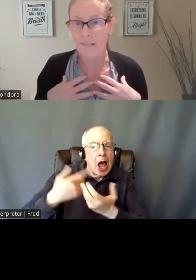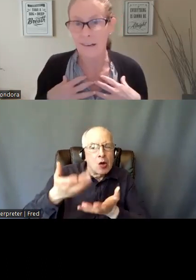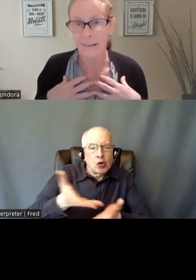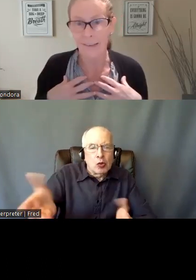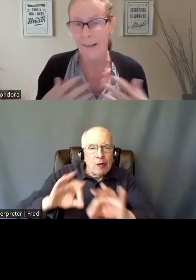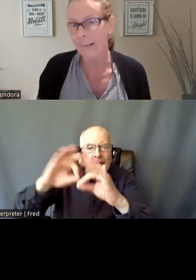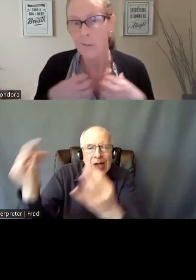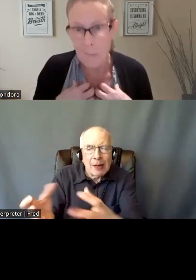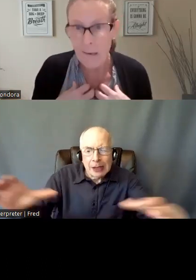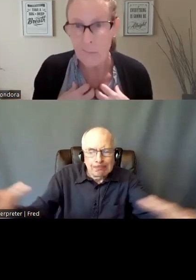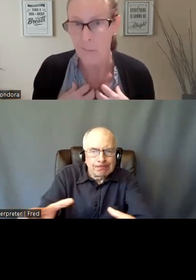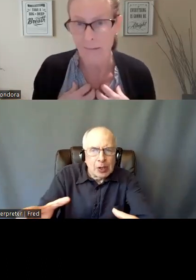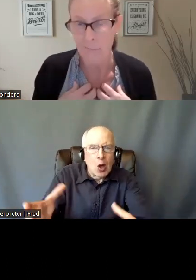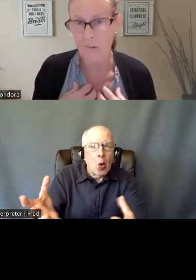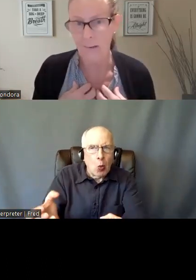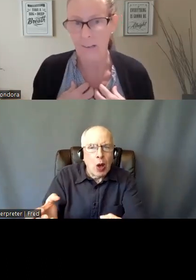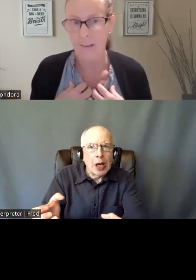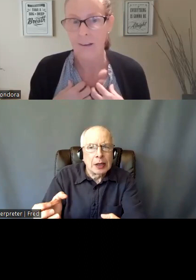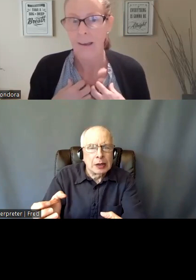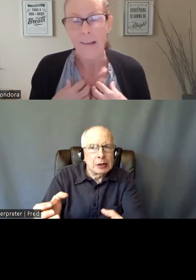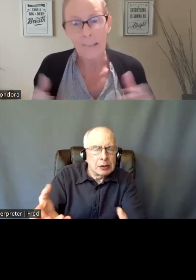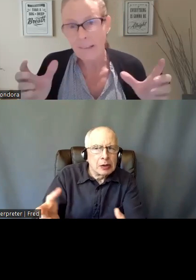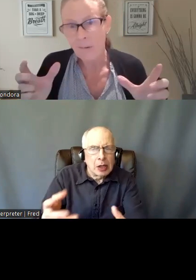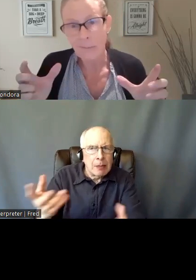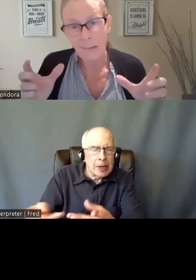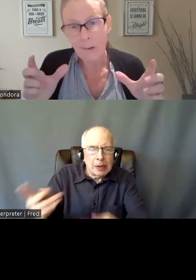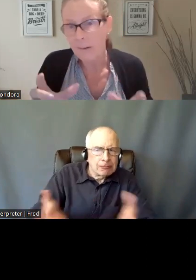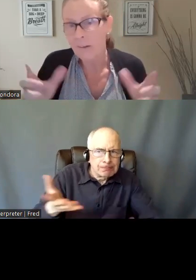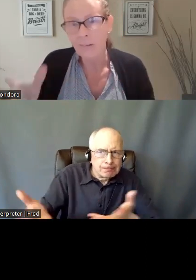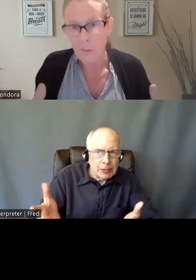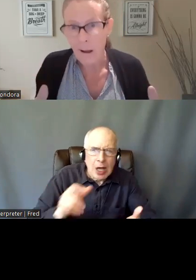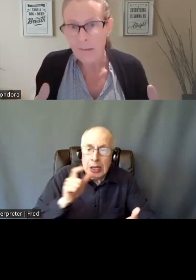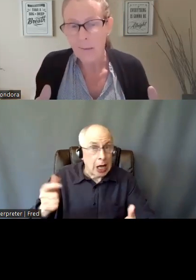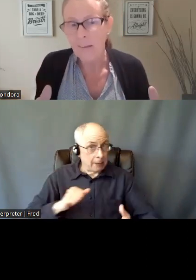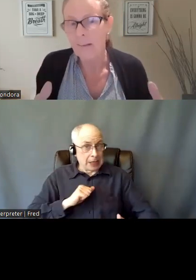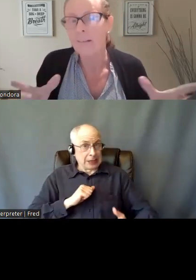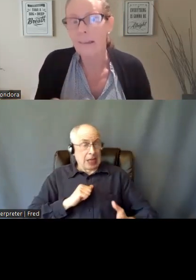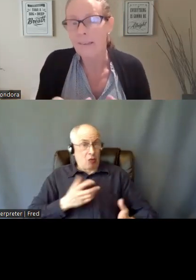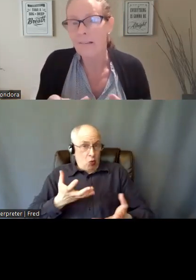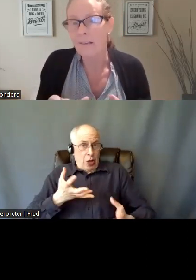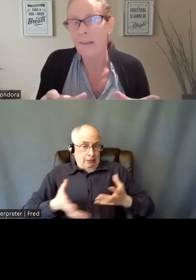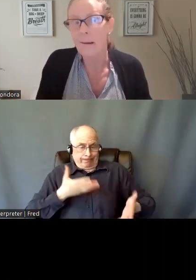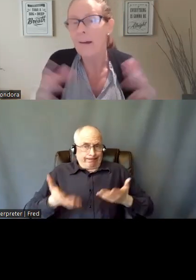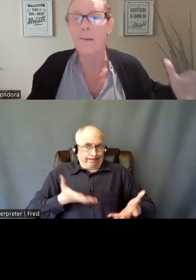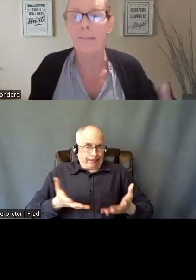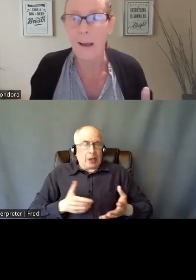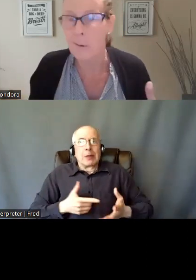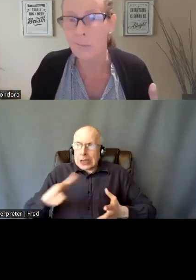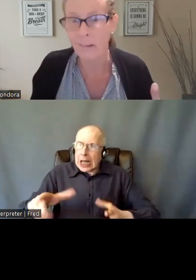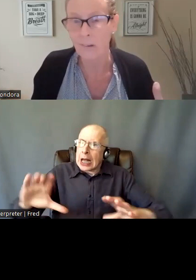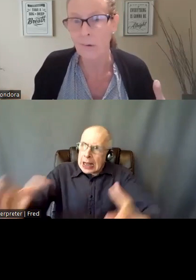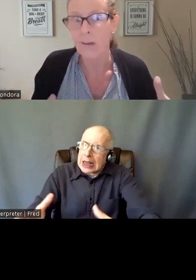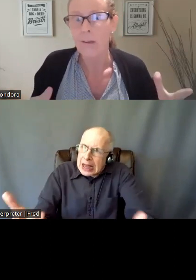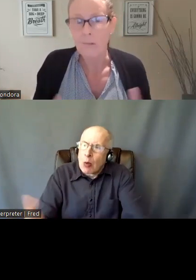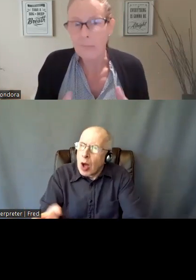not necessarily exactly how we would want to be treated. And I think that's a really critical nuance because then it leads us to think about how do we adapt what